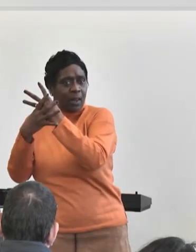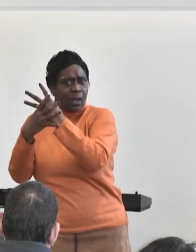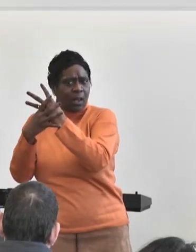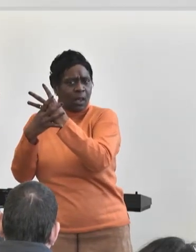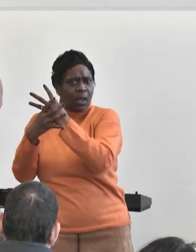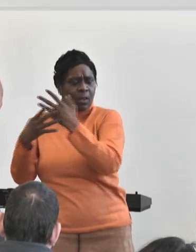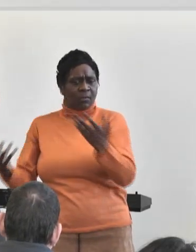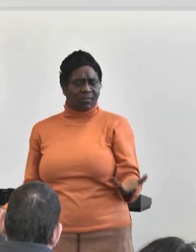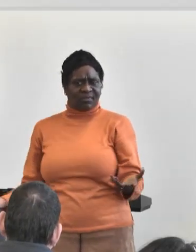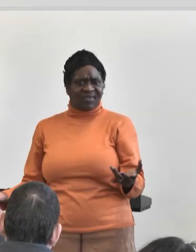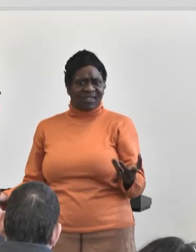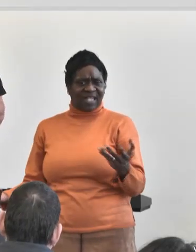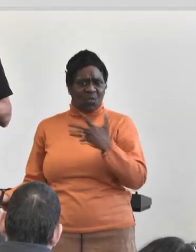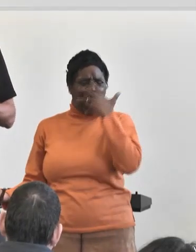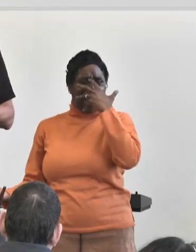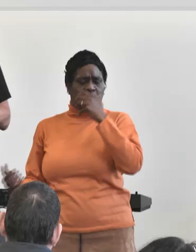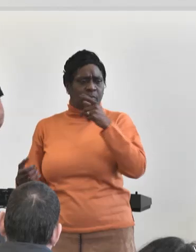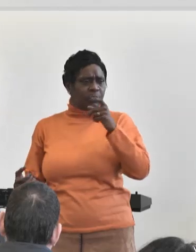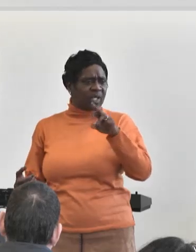And so they were angry at them.